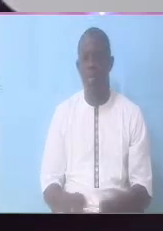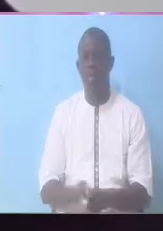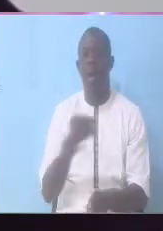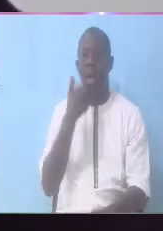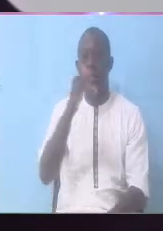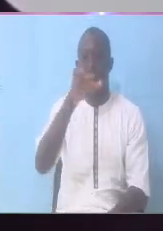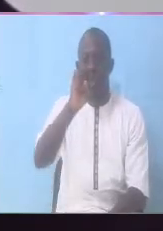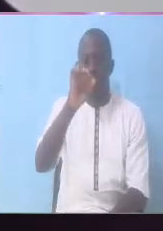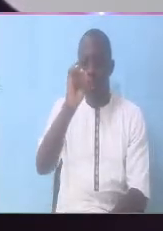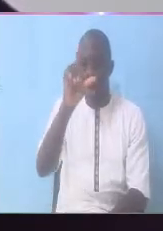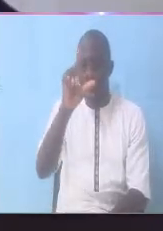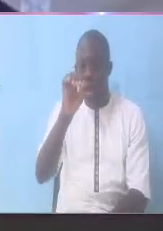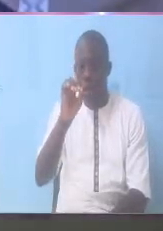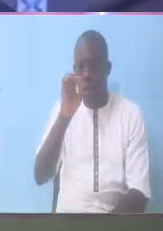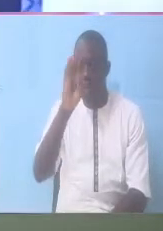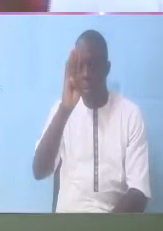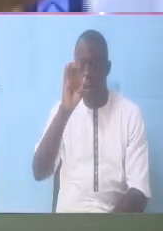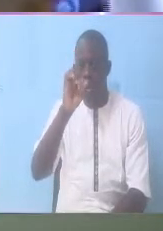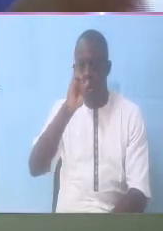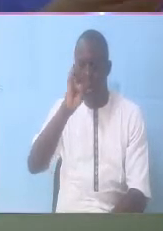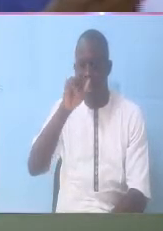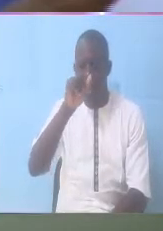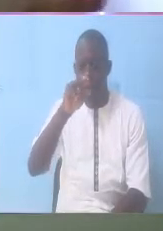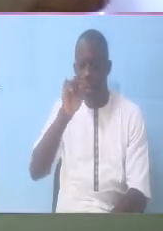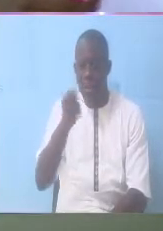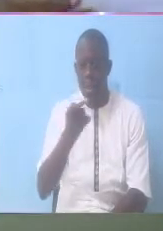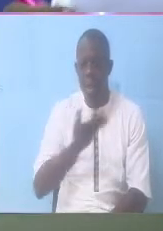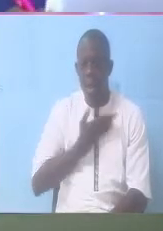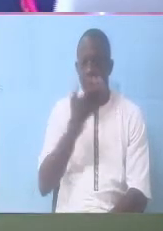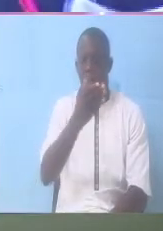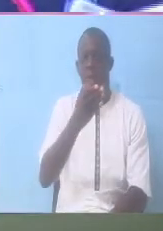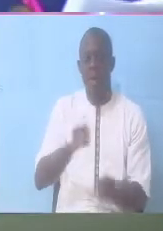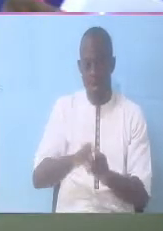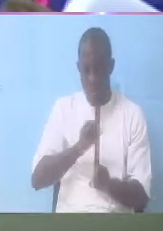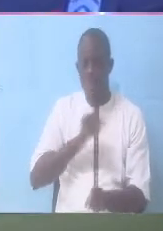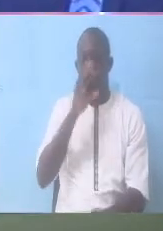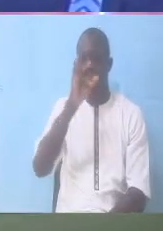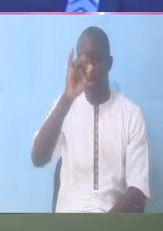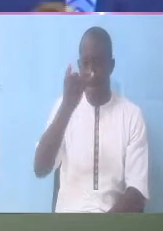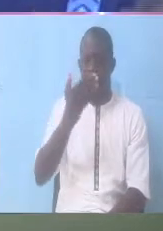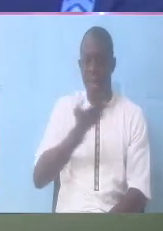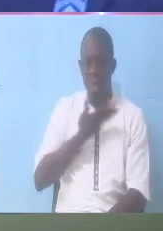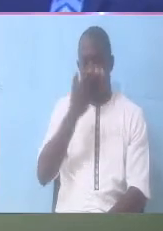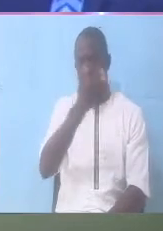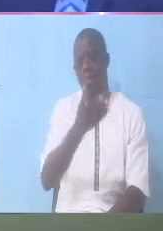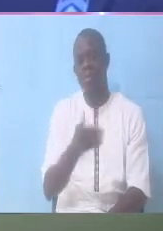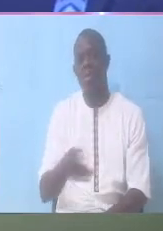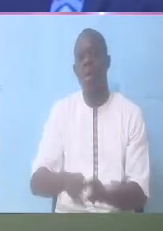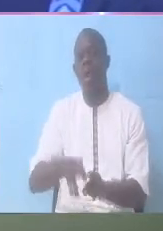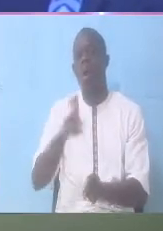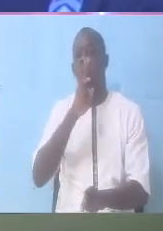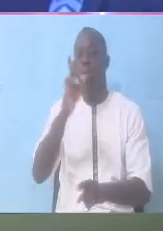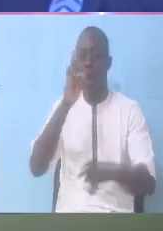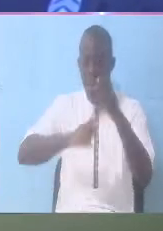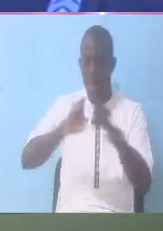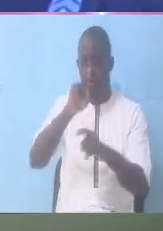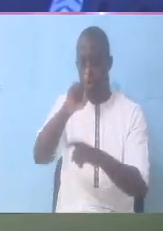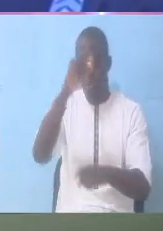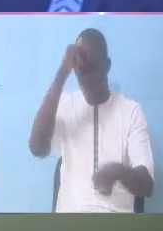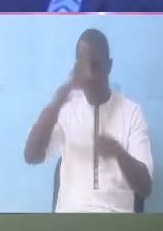Because yes, Solo Boja was there, yes. Who else could you